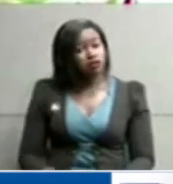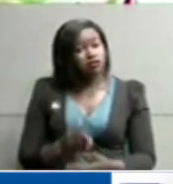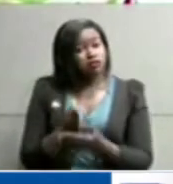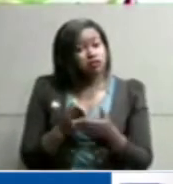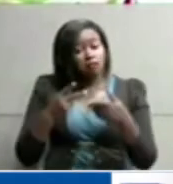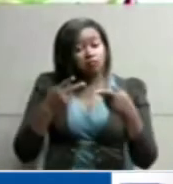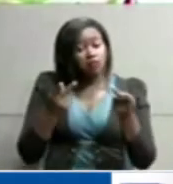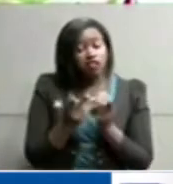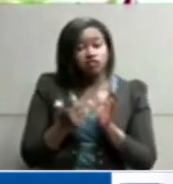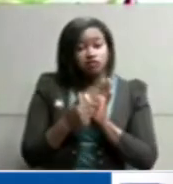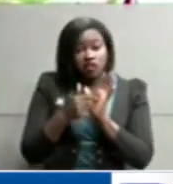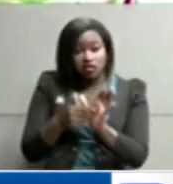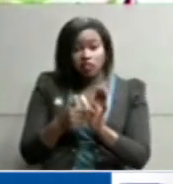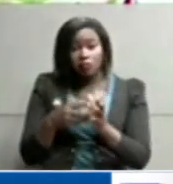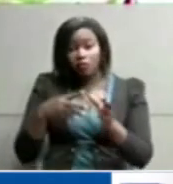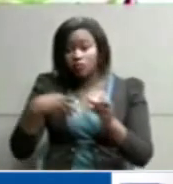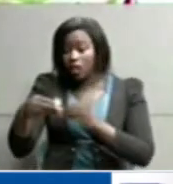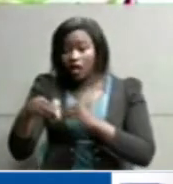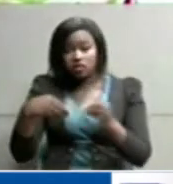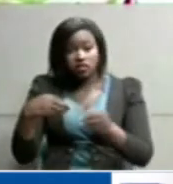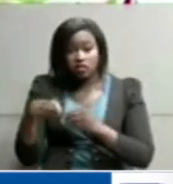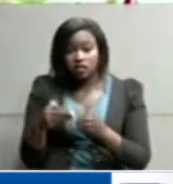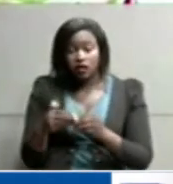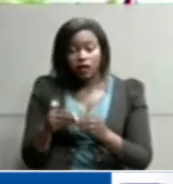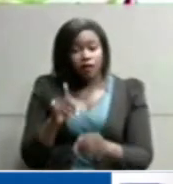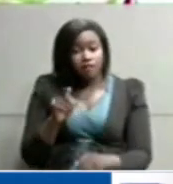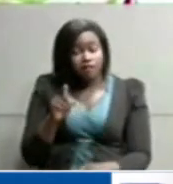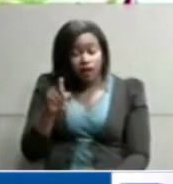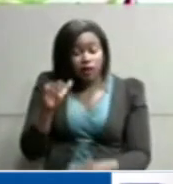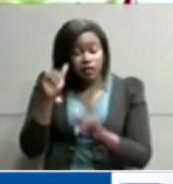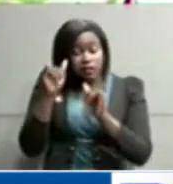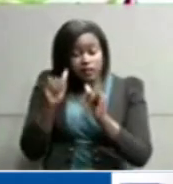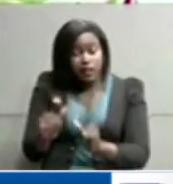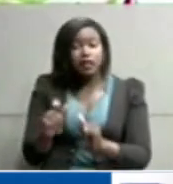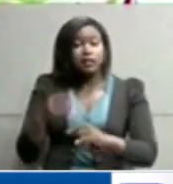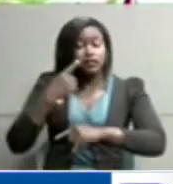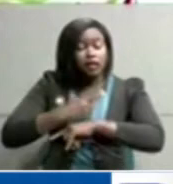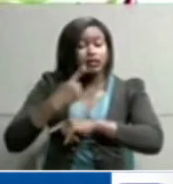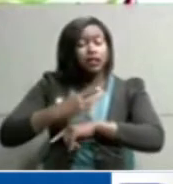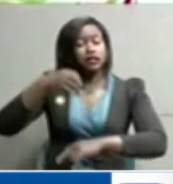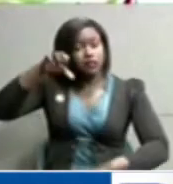plastic ones, the virus can stay there for 9 days.